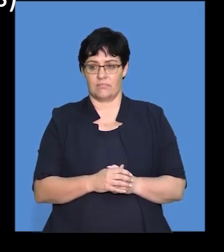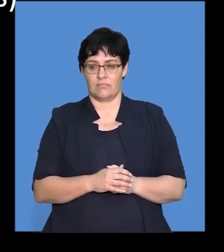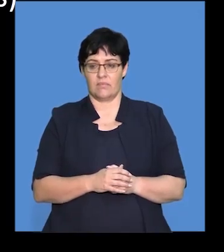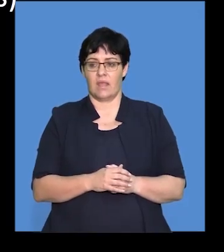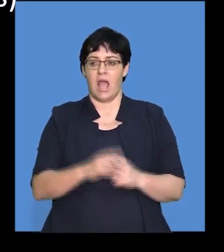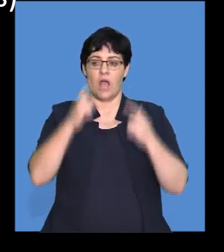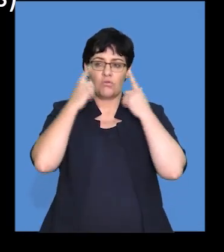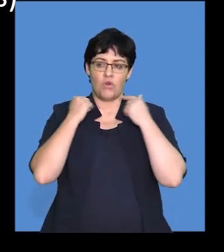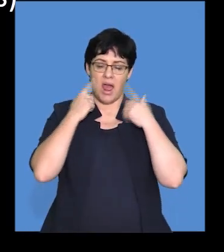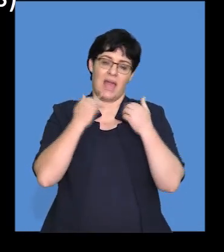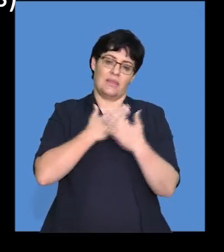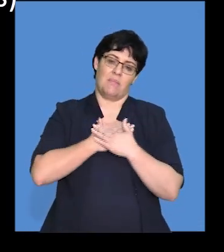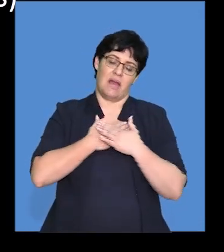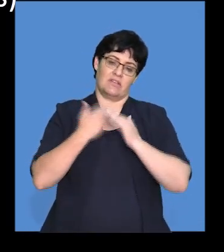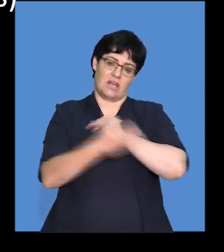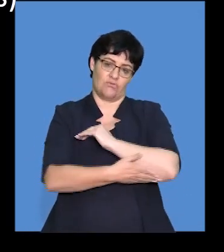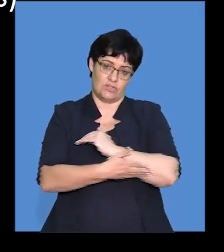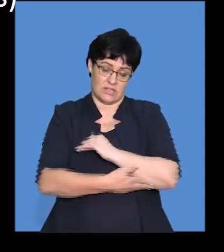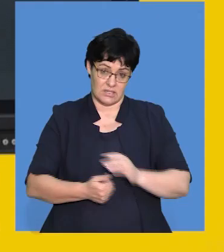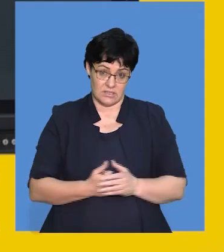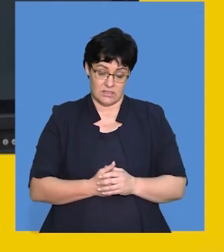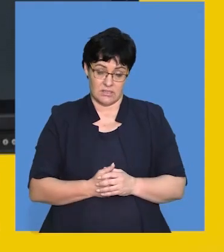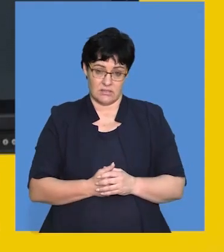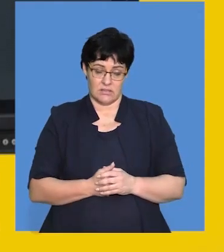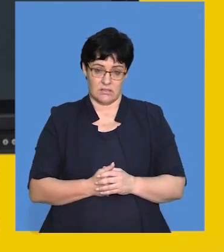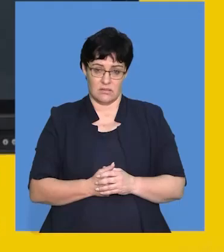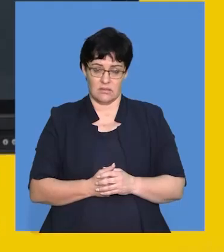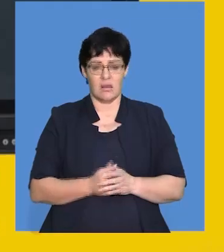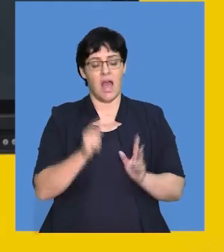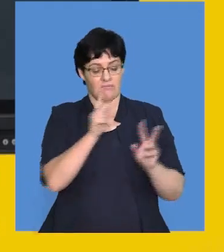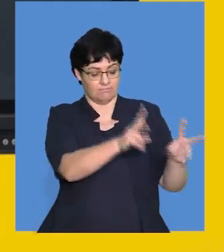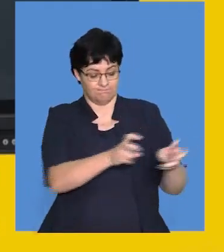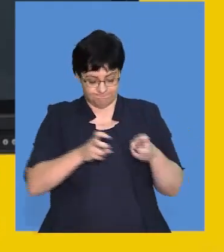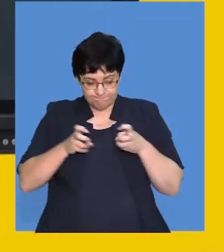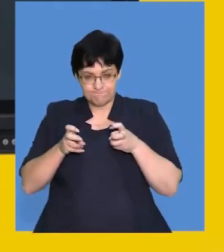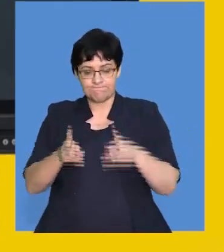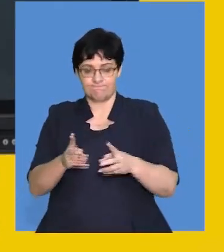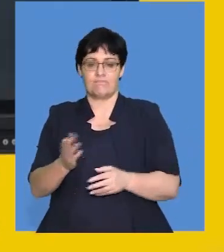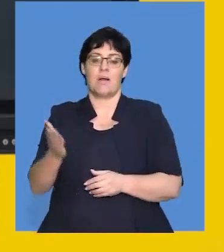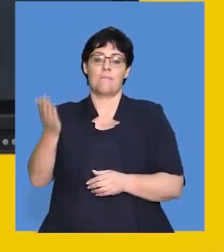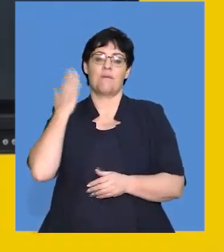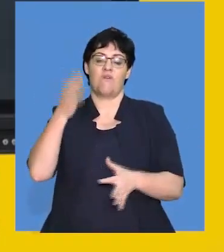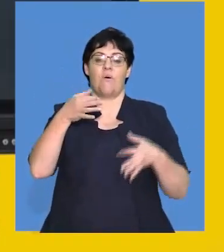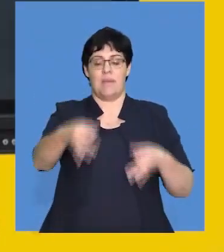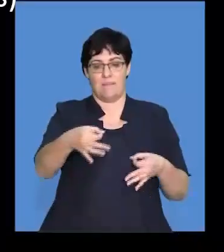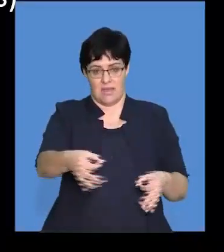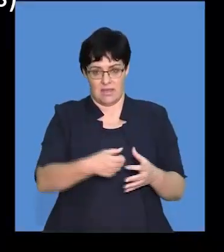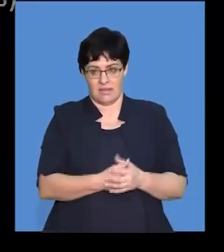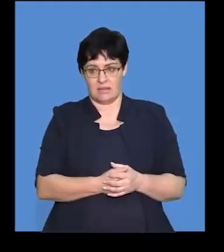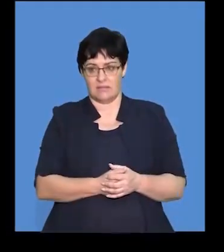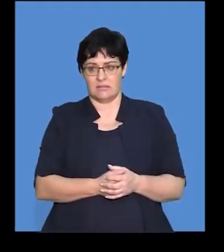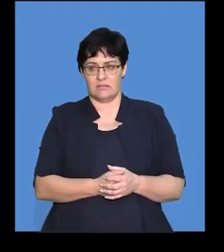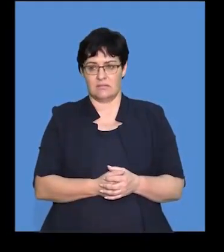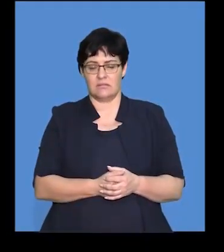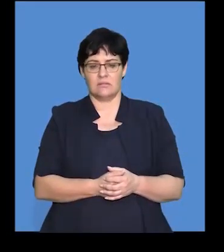Cry the Beloved Country. Now, we have taken an extract from your previous paper, and this is